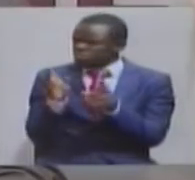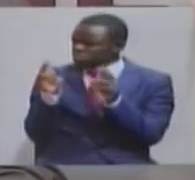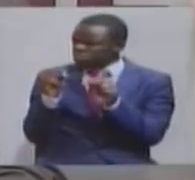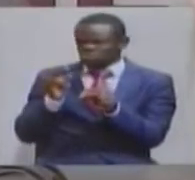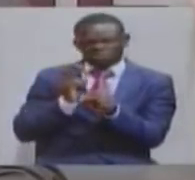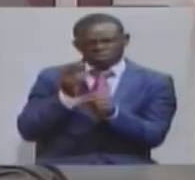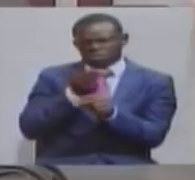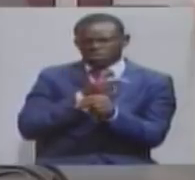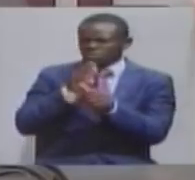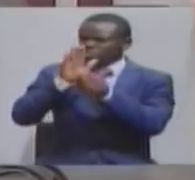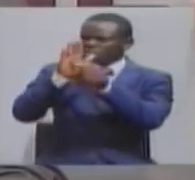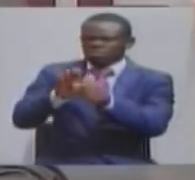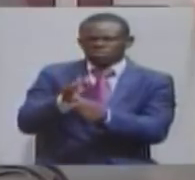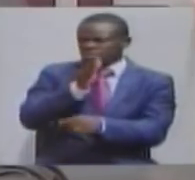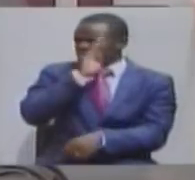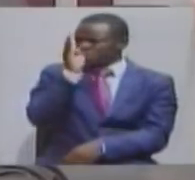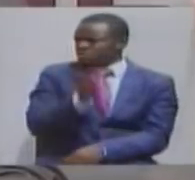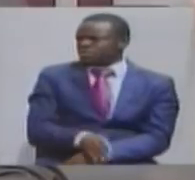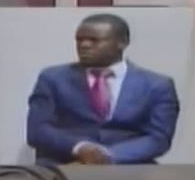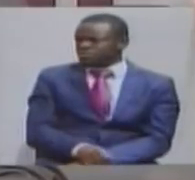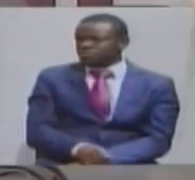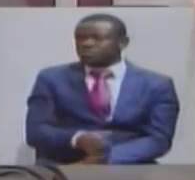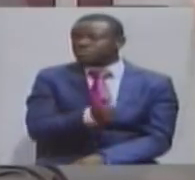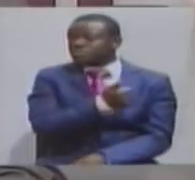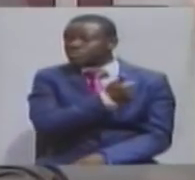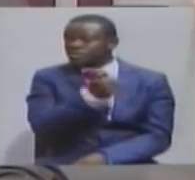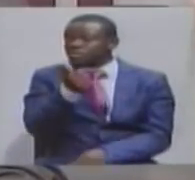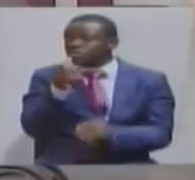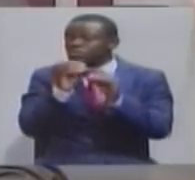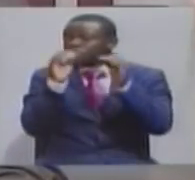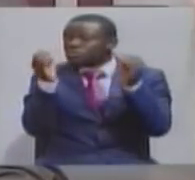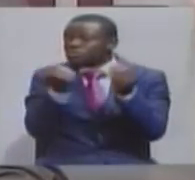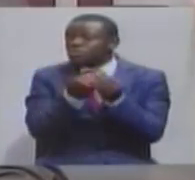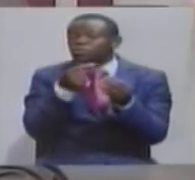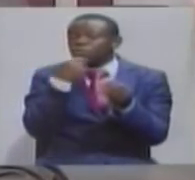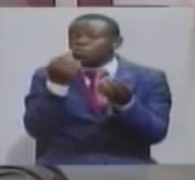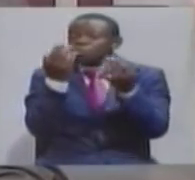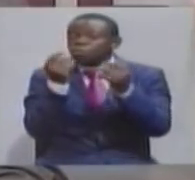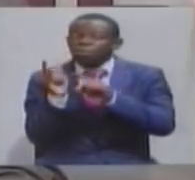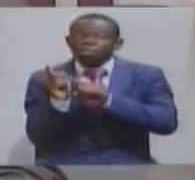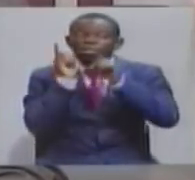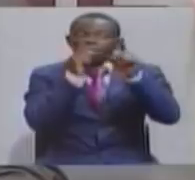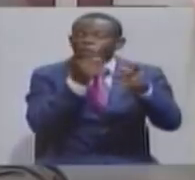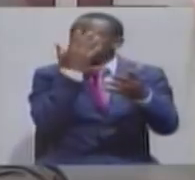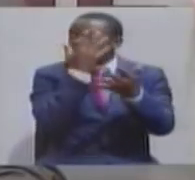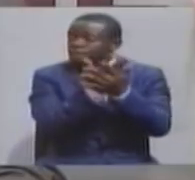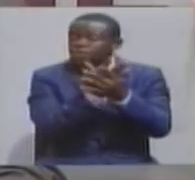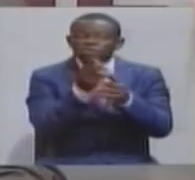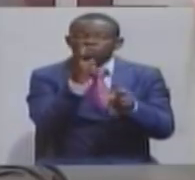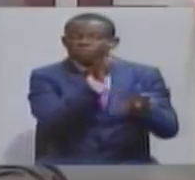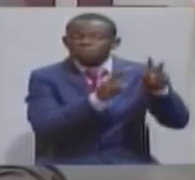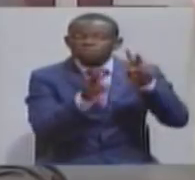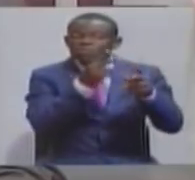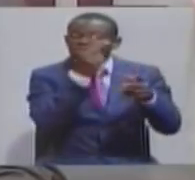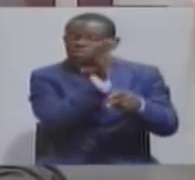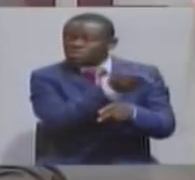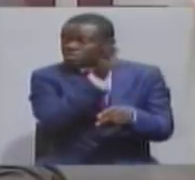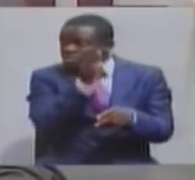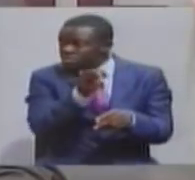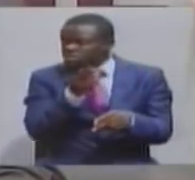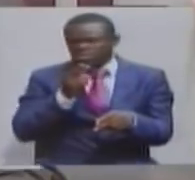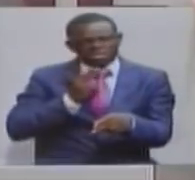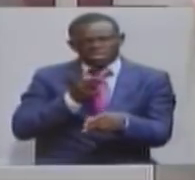was denied permission to go and see anyone they wanted to see in prison, as long as they were in keeping